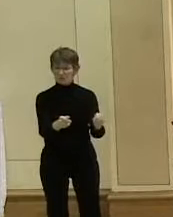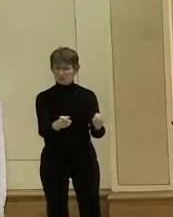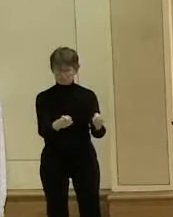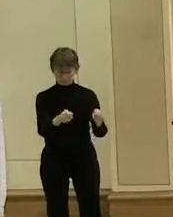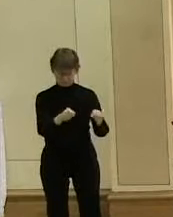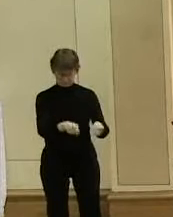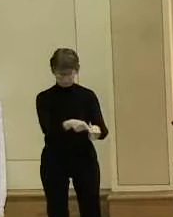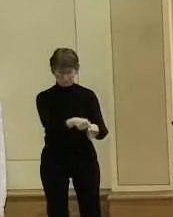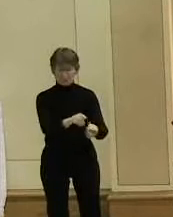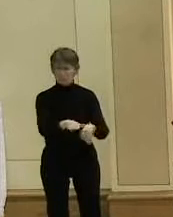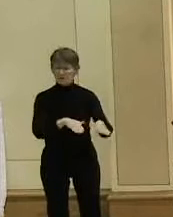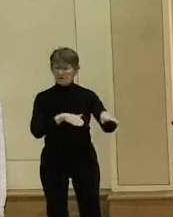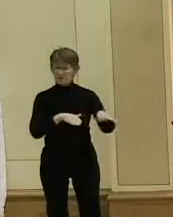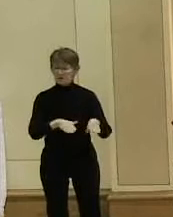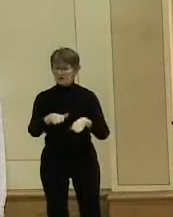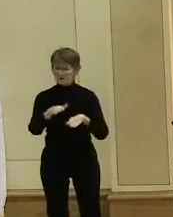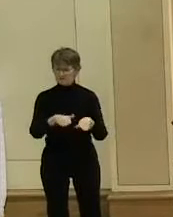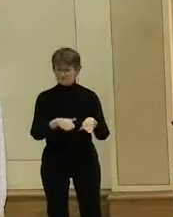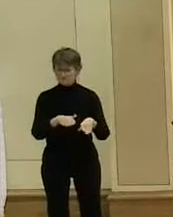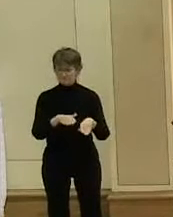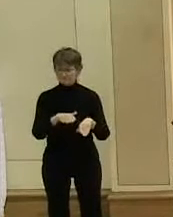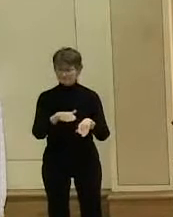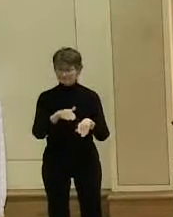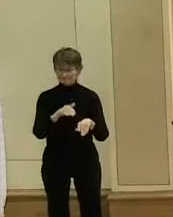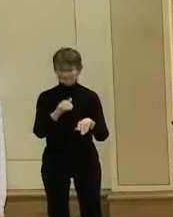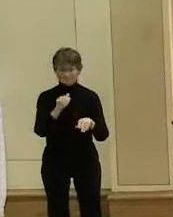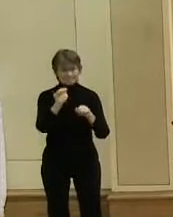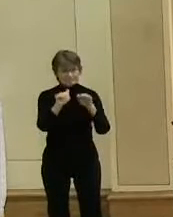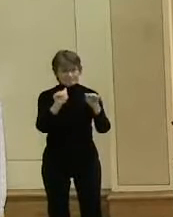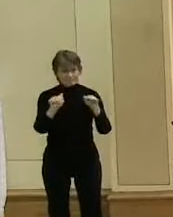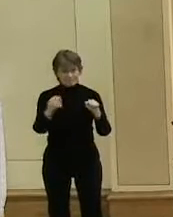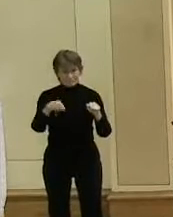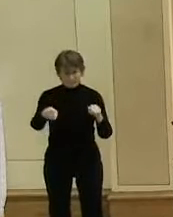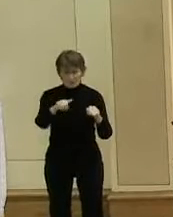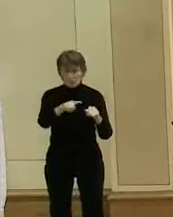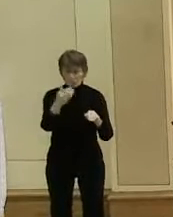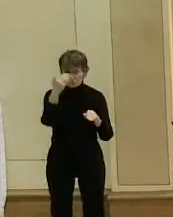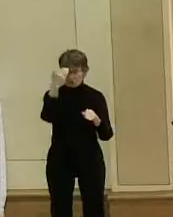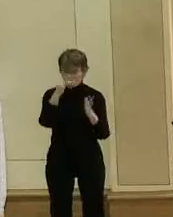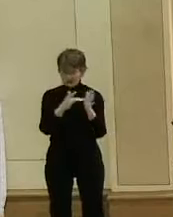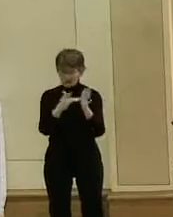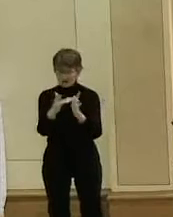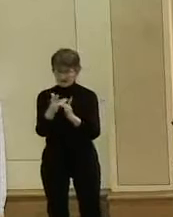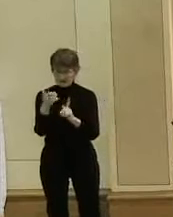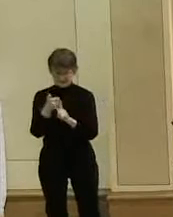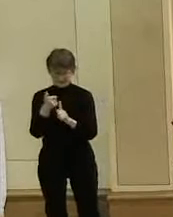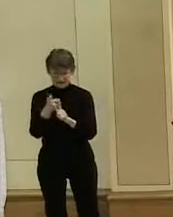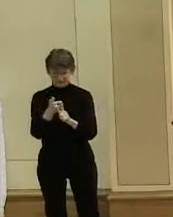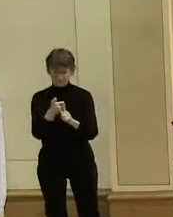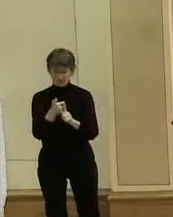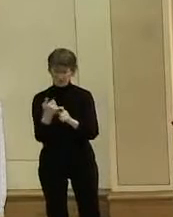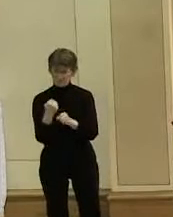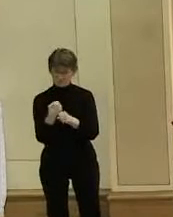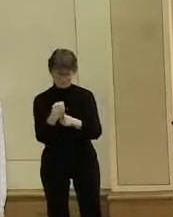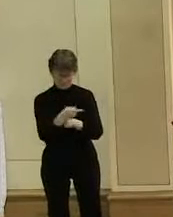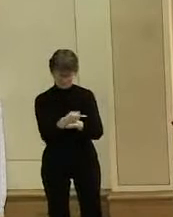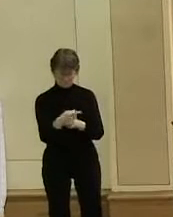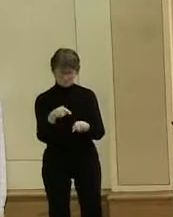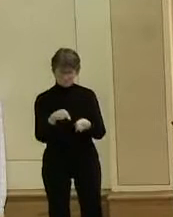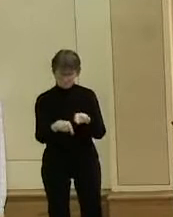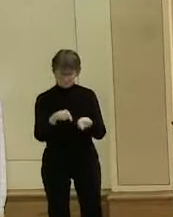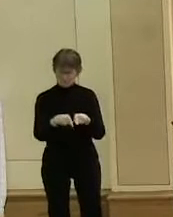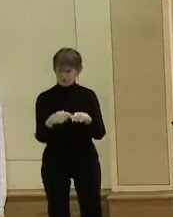of Israel should know that it was in the name of Jesus Christ, the Nazarene, whom you